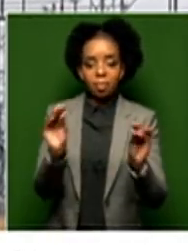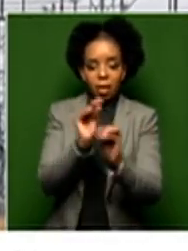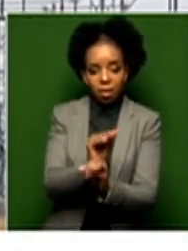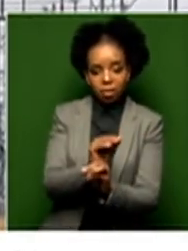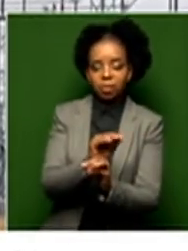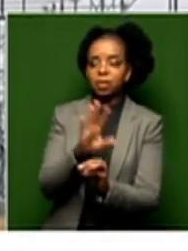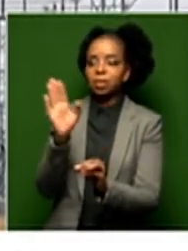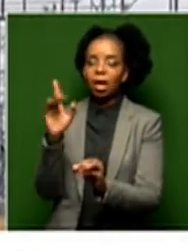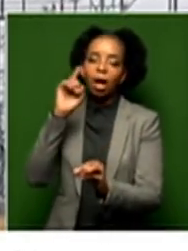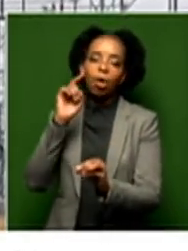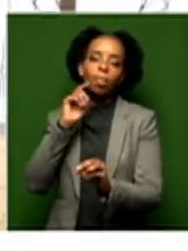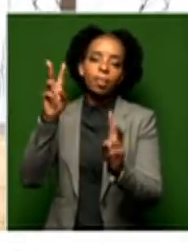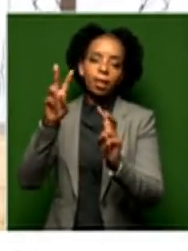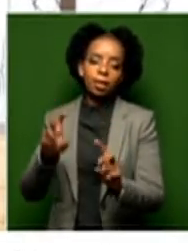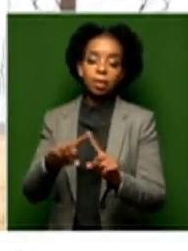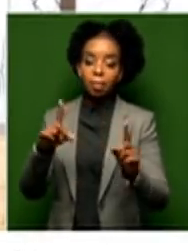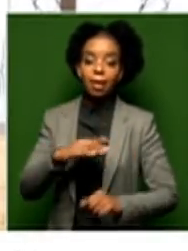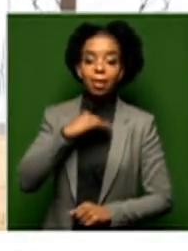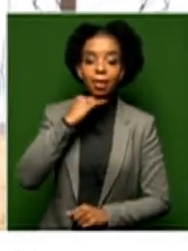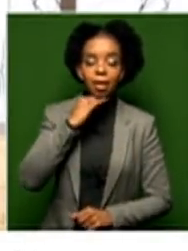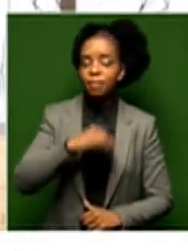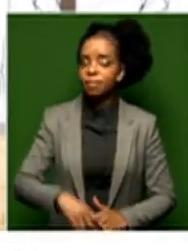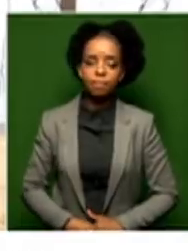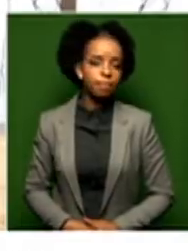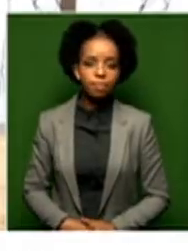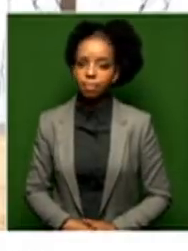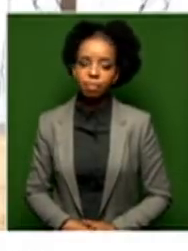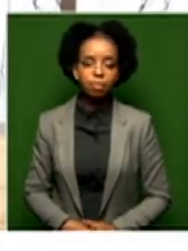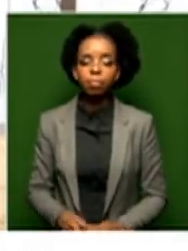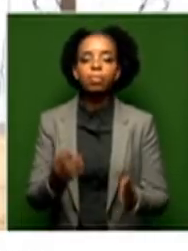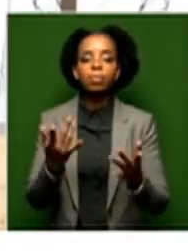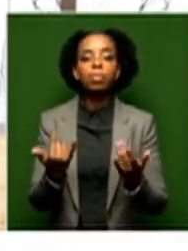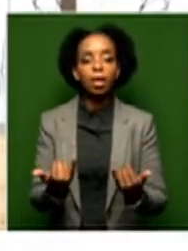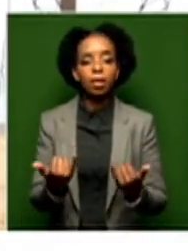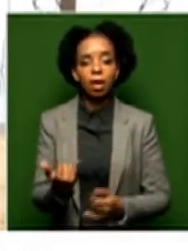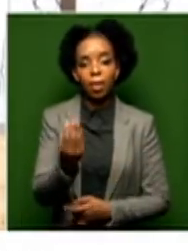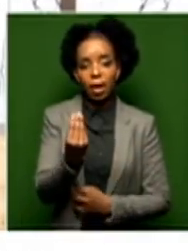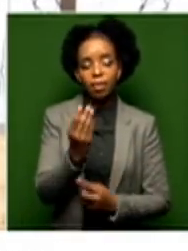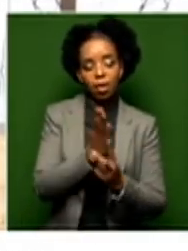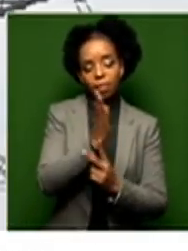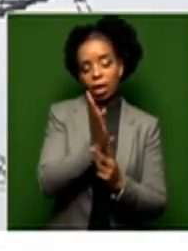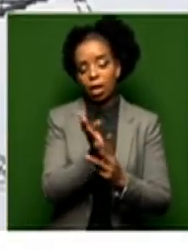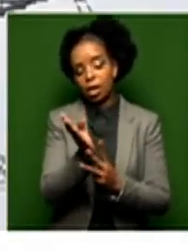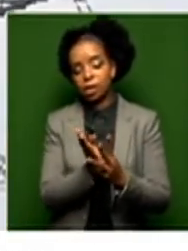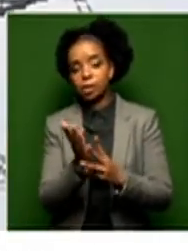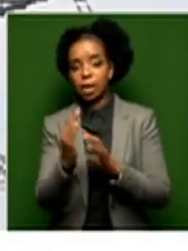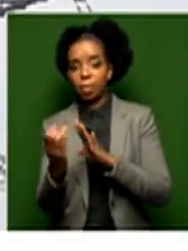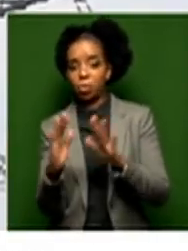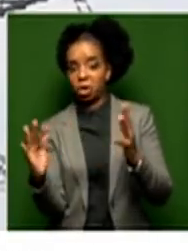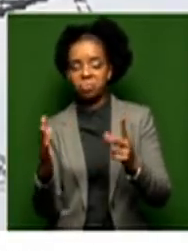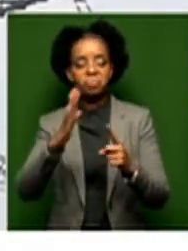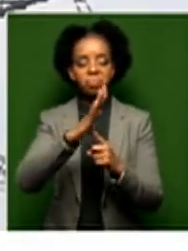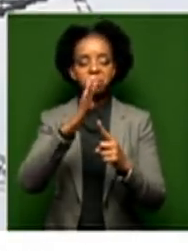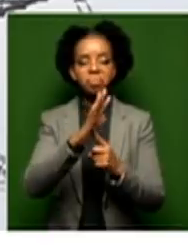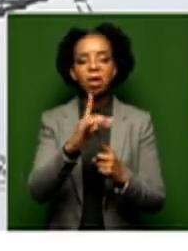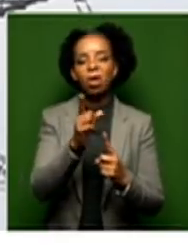power. But it's not enough. And there is a three sort of phase approach to this. The first phase is